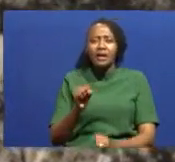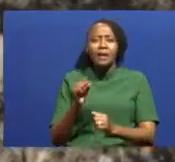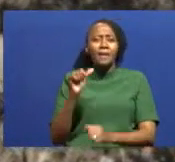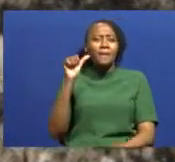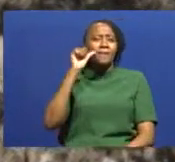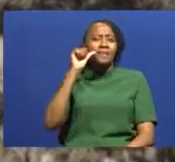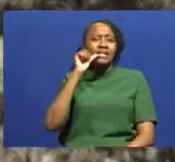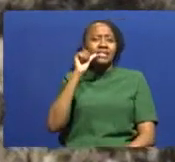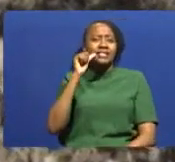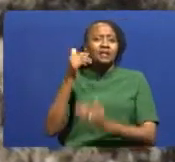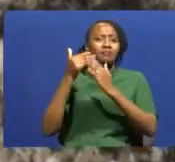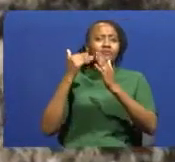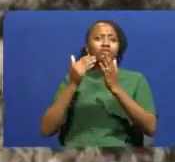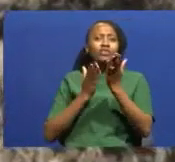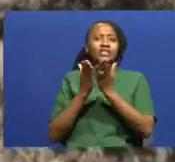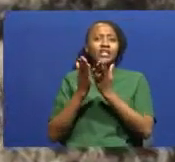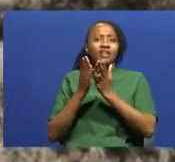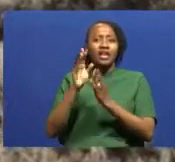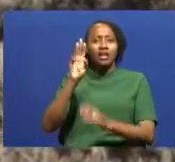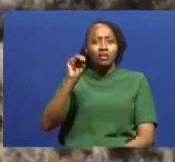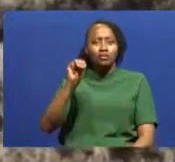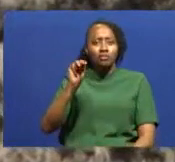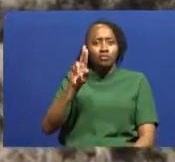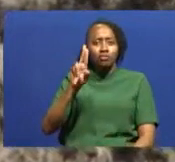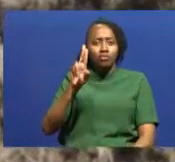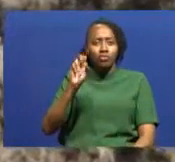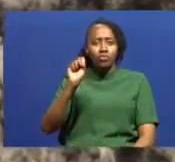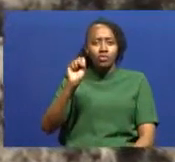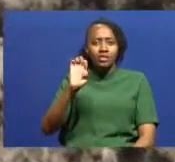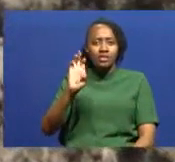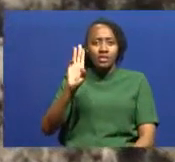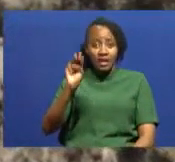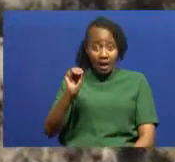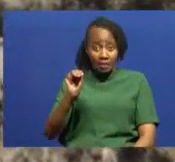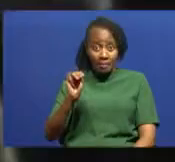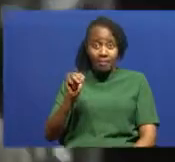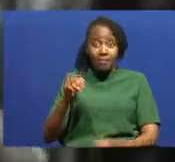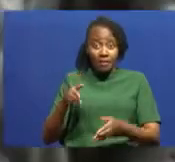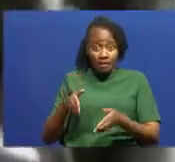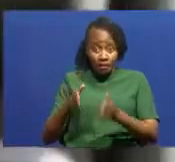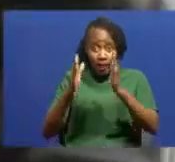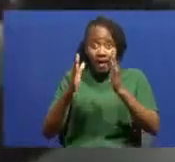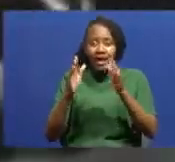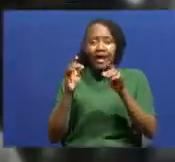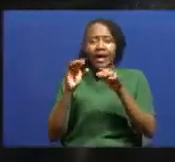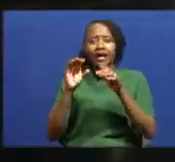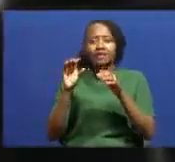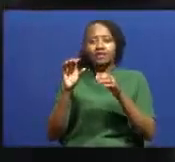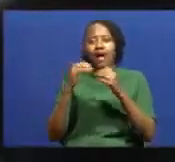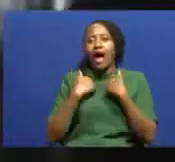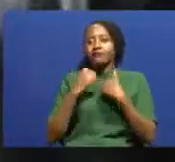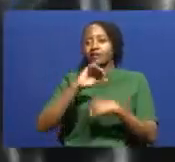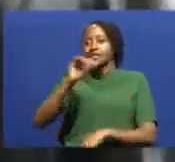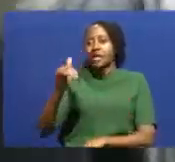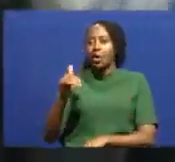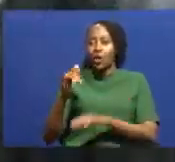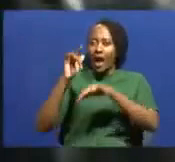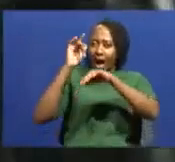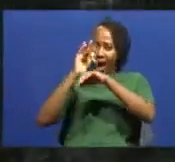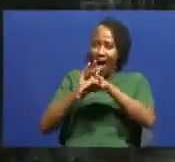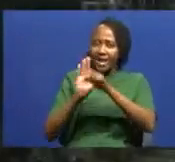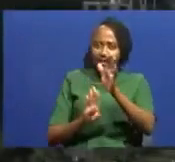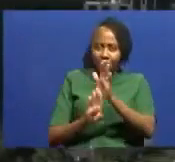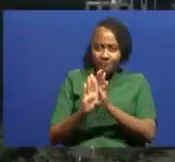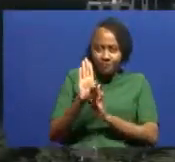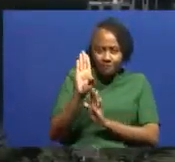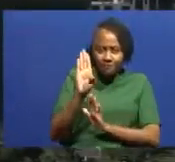officer close to the Museum Hill. The bridge would connect people to the Nairobi city center during the city's early